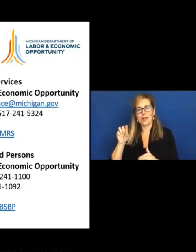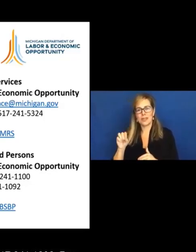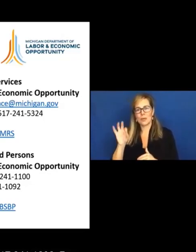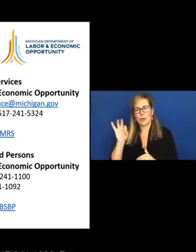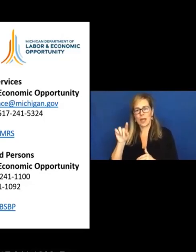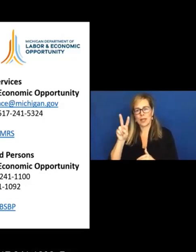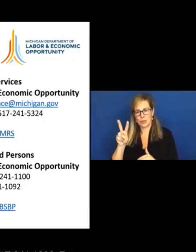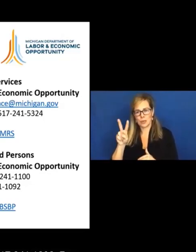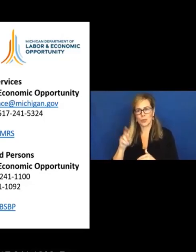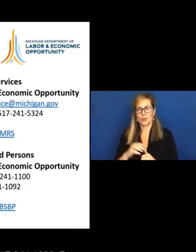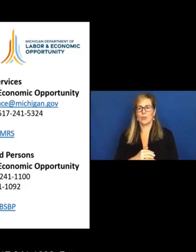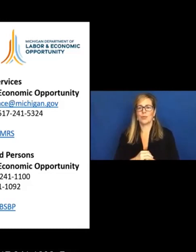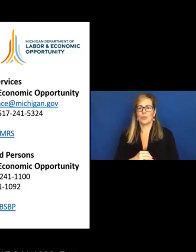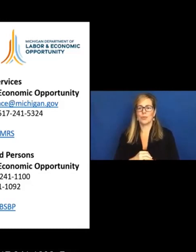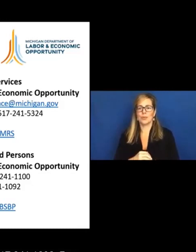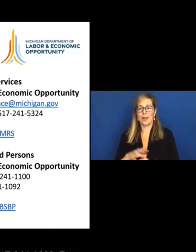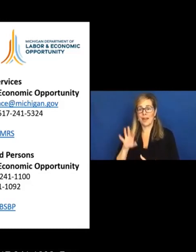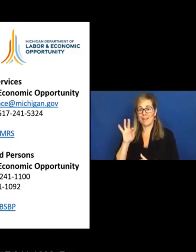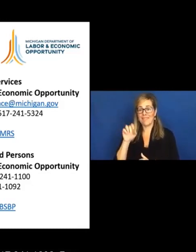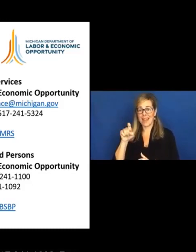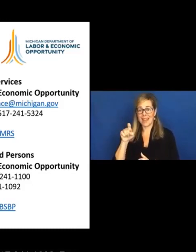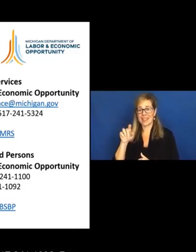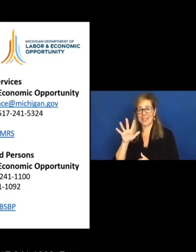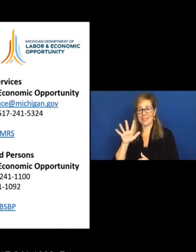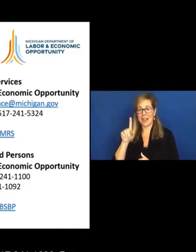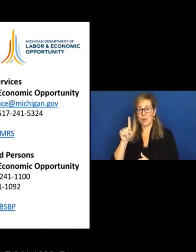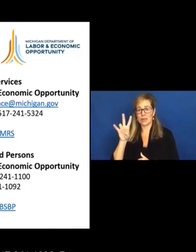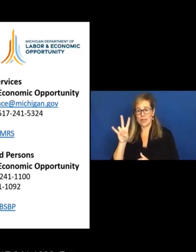517-241-1092. Fax